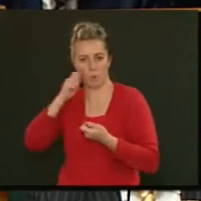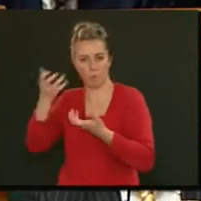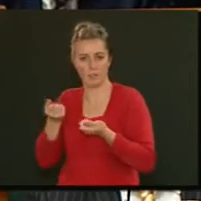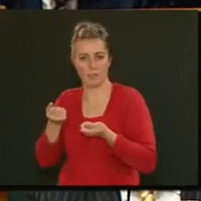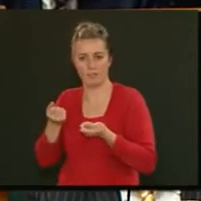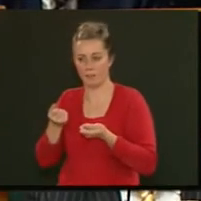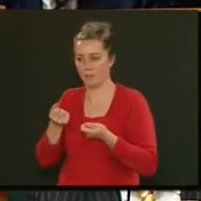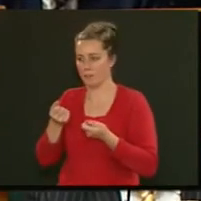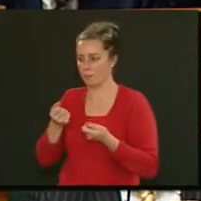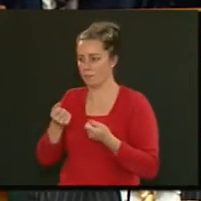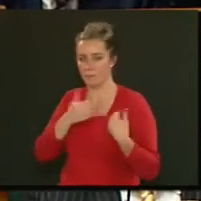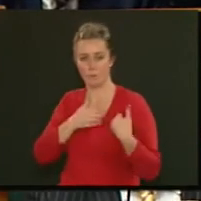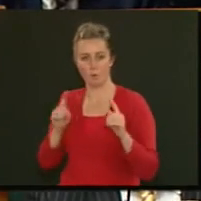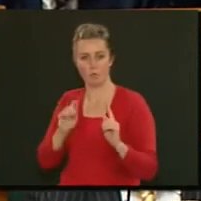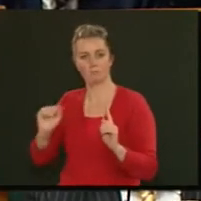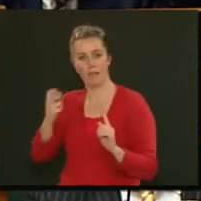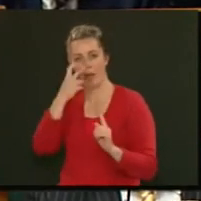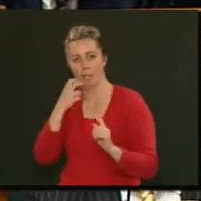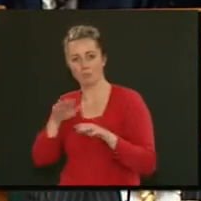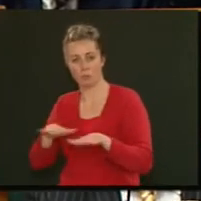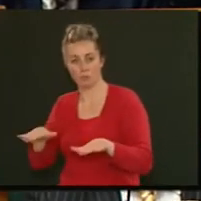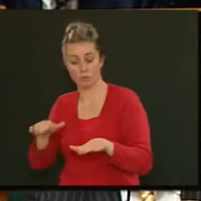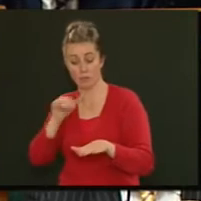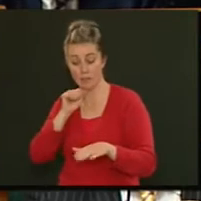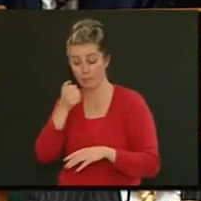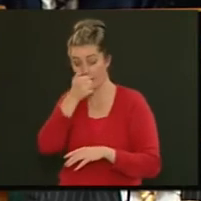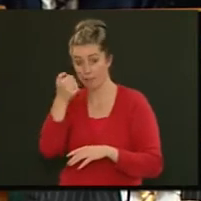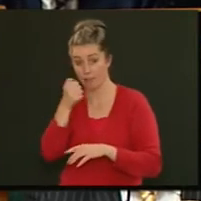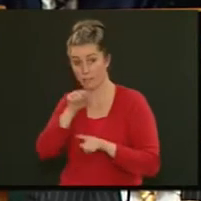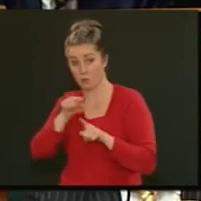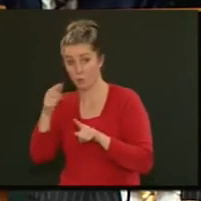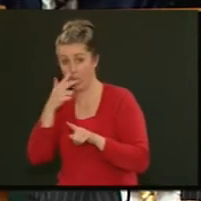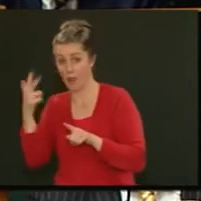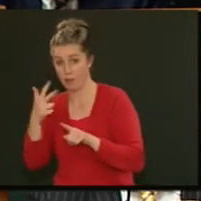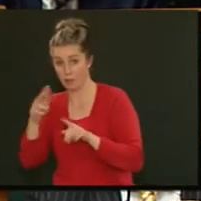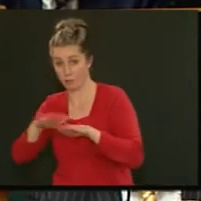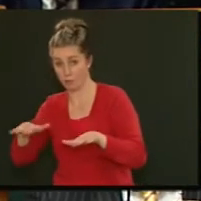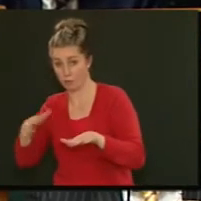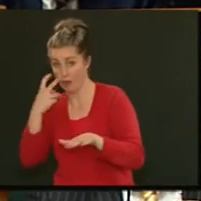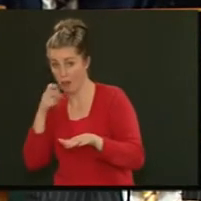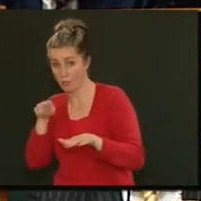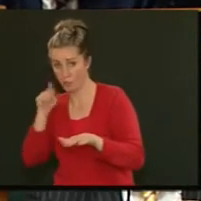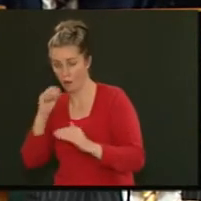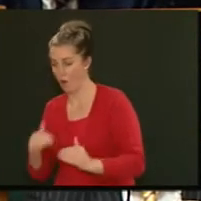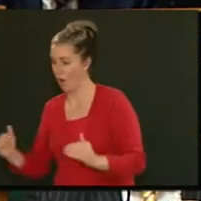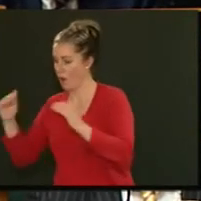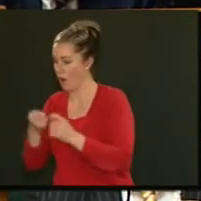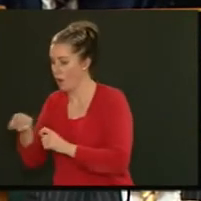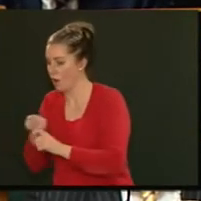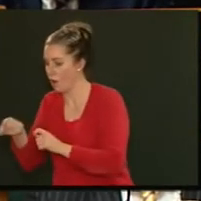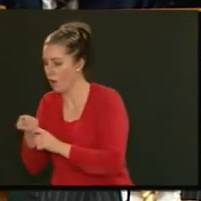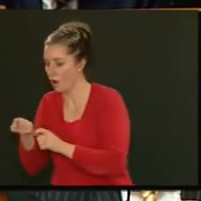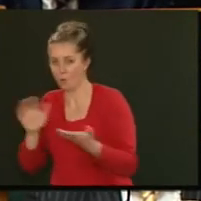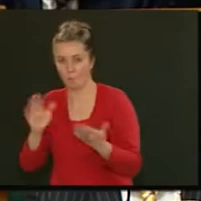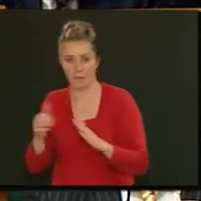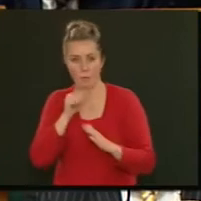age of their children, with families with children aged 16 to 18 years receiving a higher rate than those with children